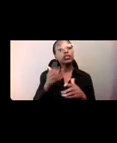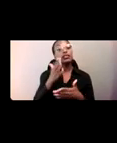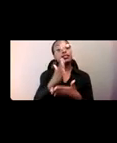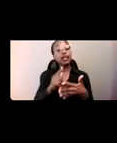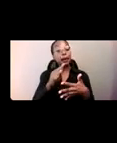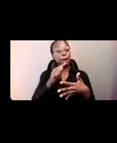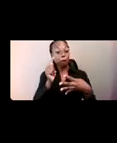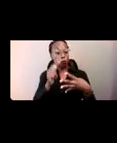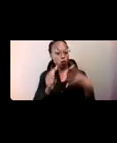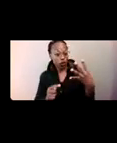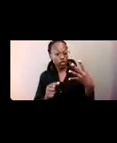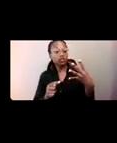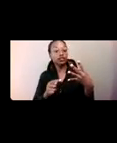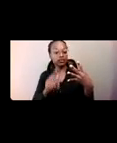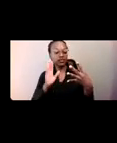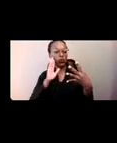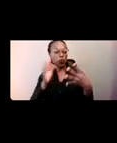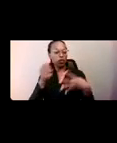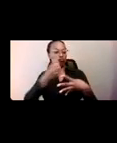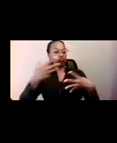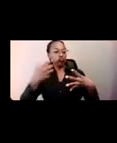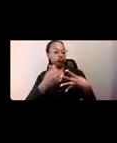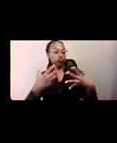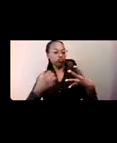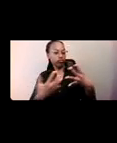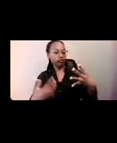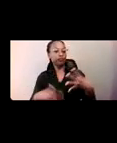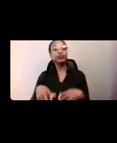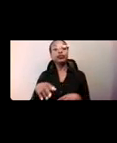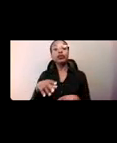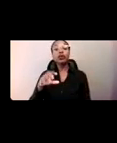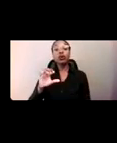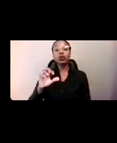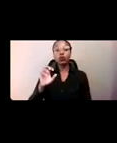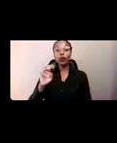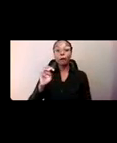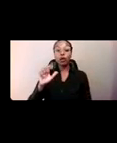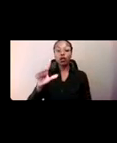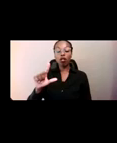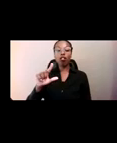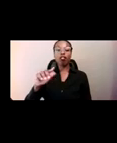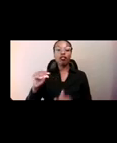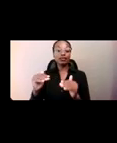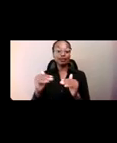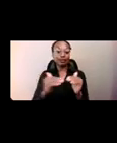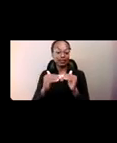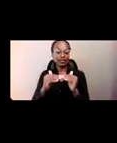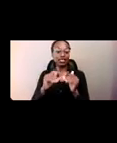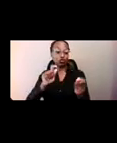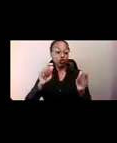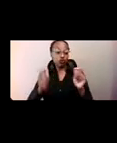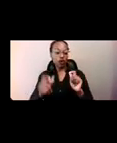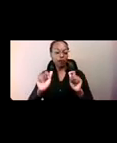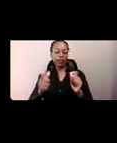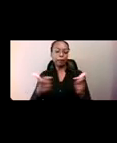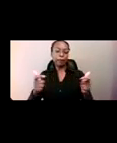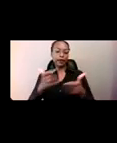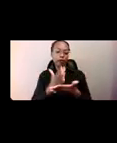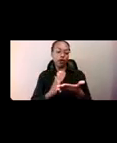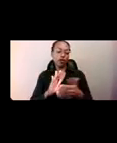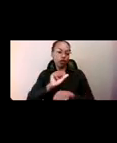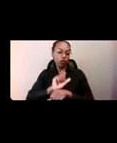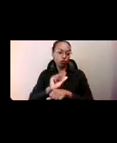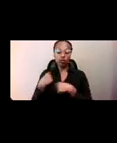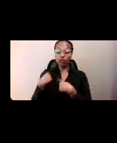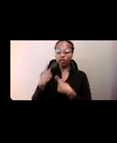of these issue areas. Criminal justice reform is one of the biggest areas of our work. Over the past 2 years,